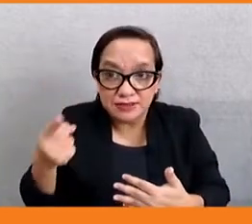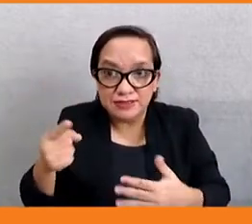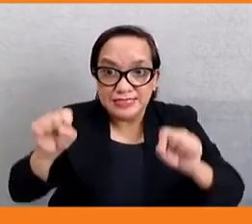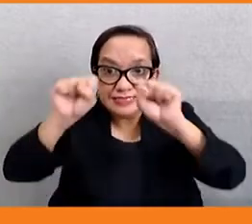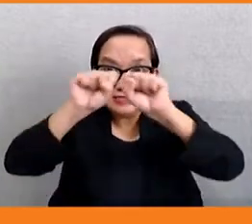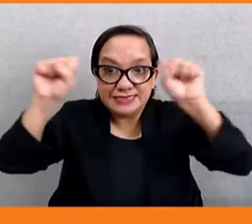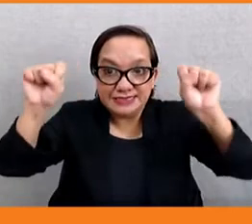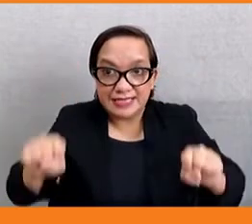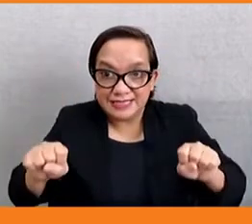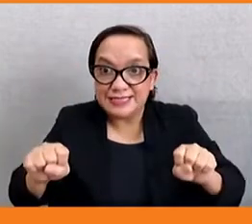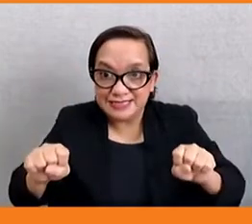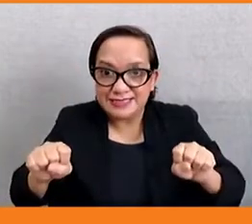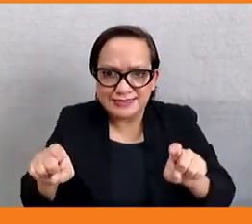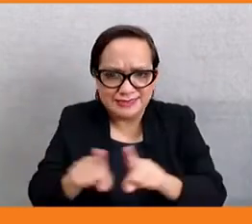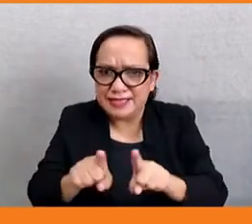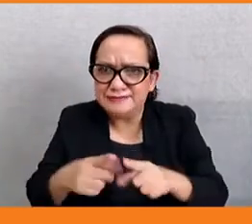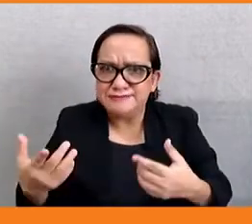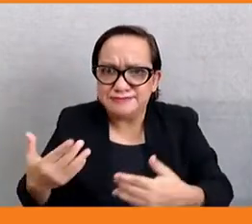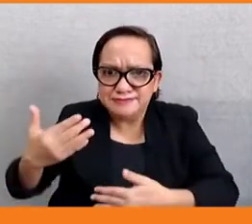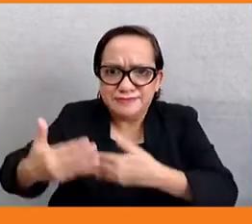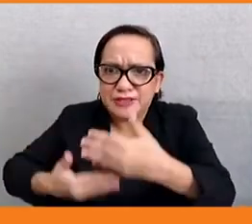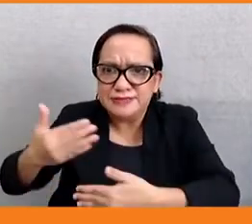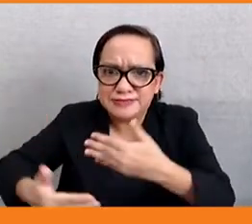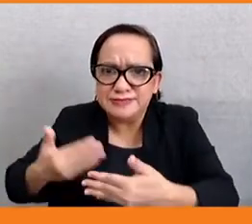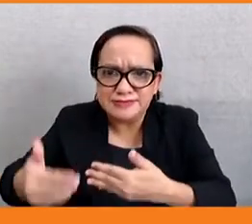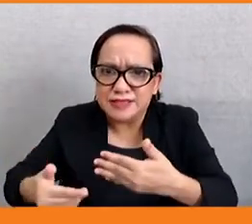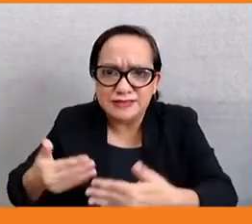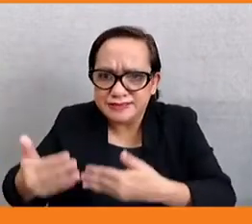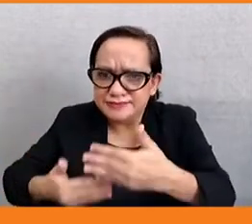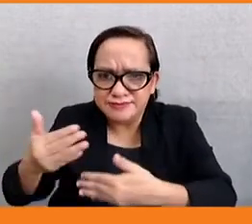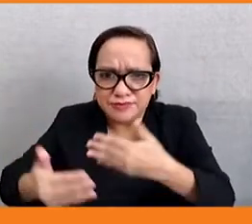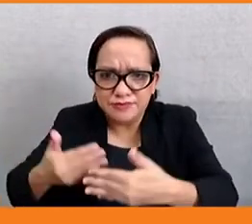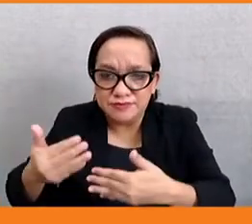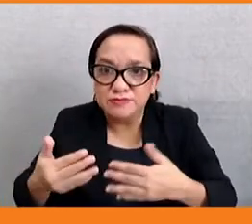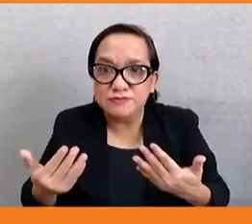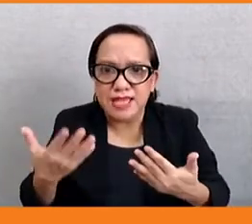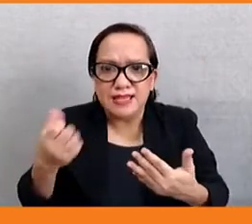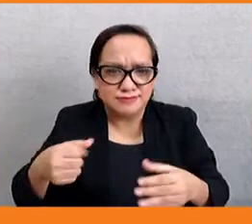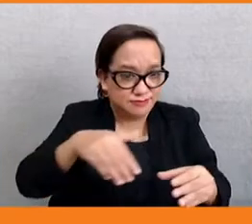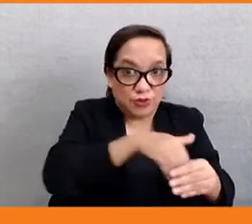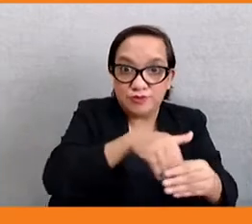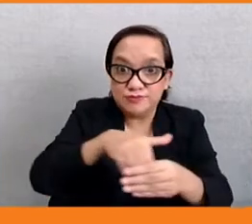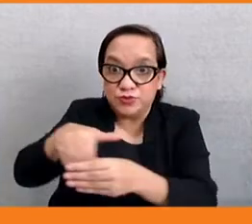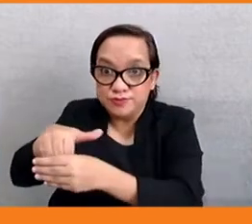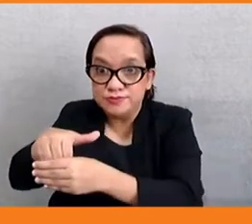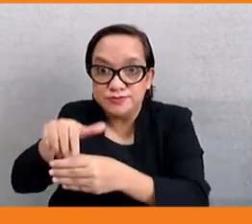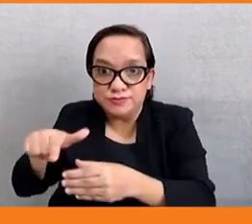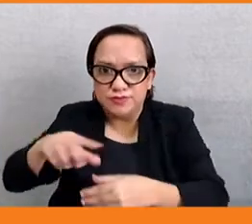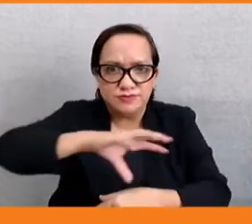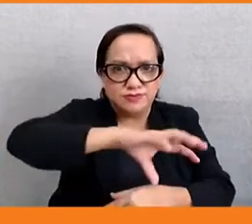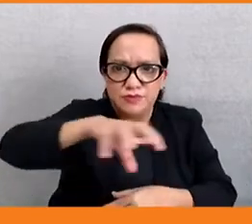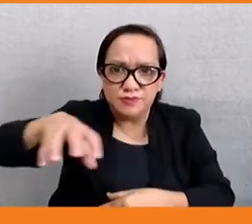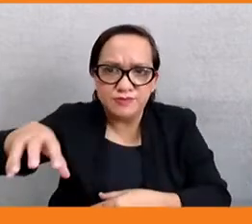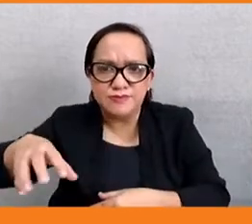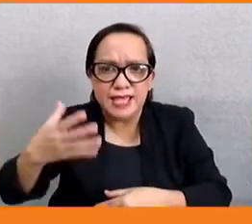our DMCs, European member countries. We are also increasing our digital investments and the